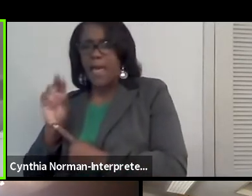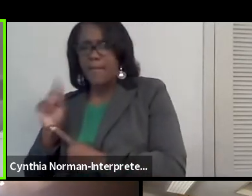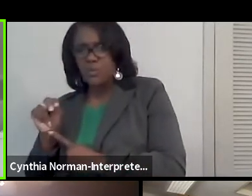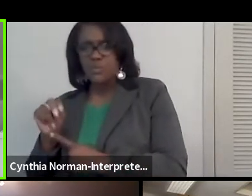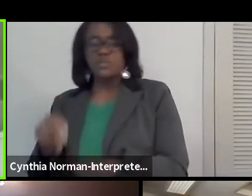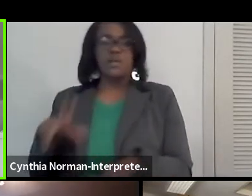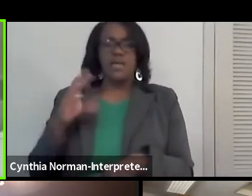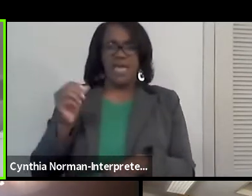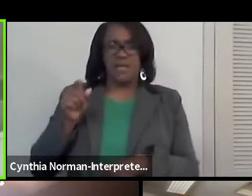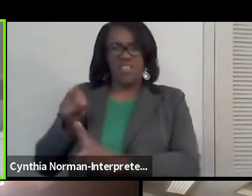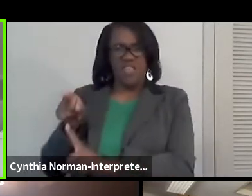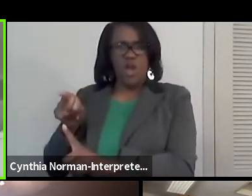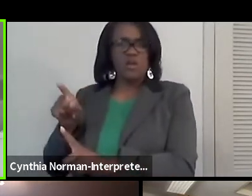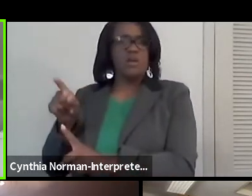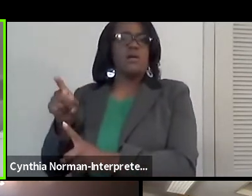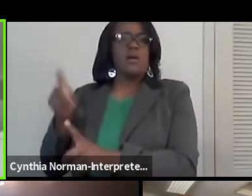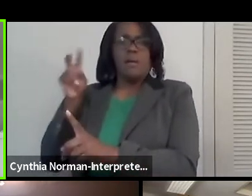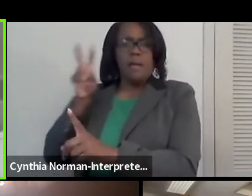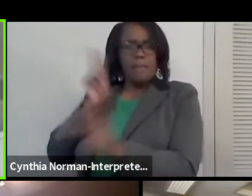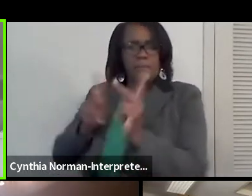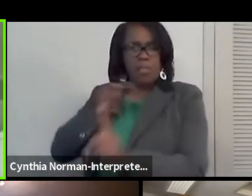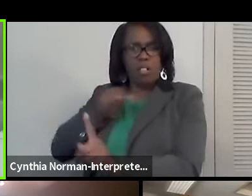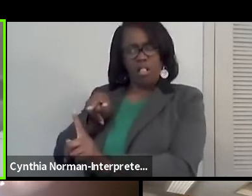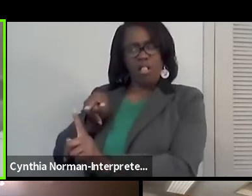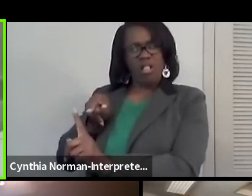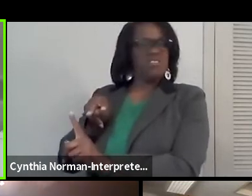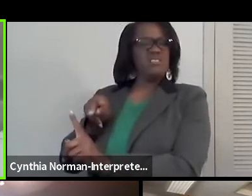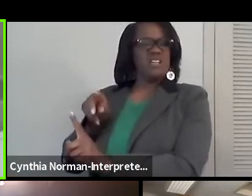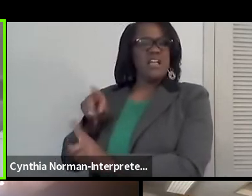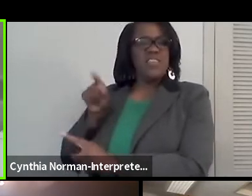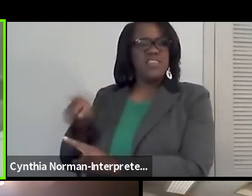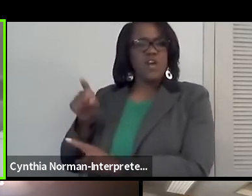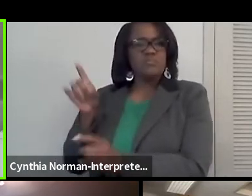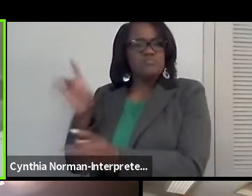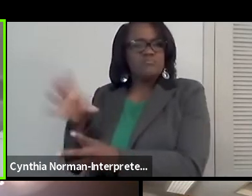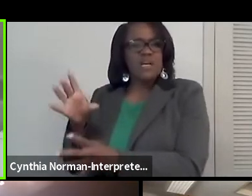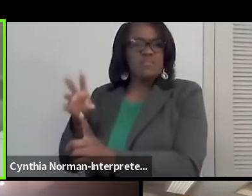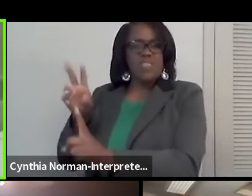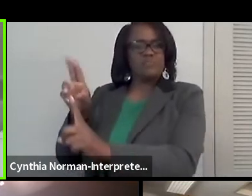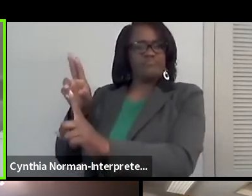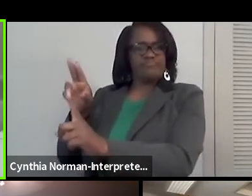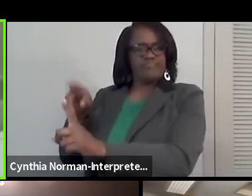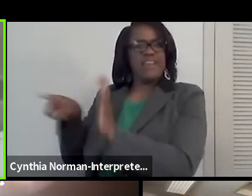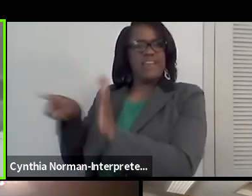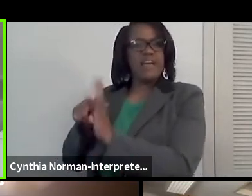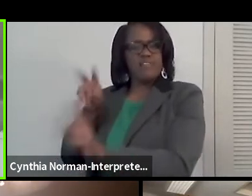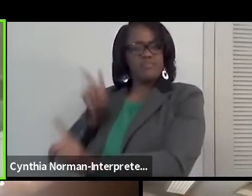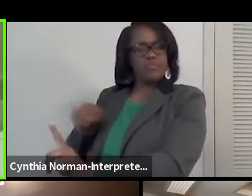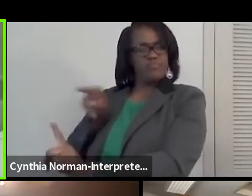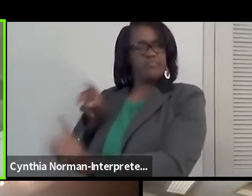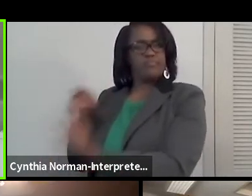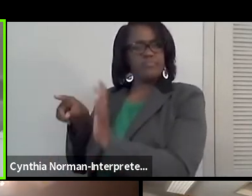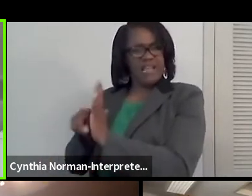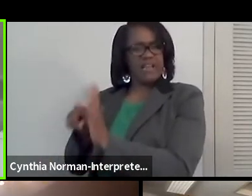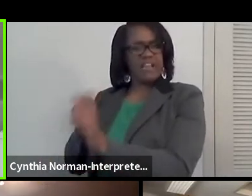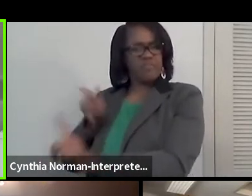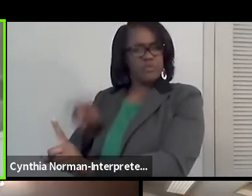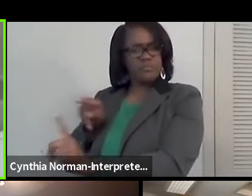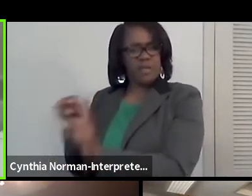baboons were, even though people were afraid of chimpanzees and afraid of the conflict they were causing. And then now for my grad school